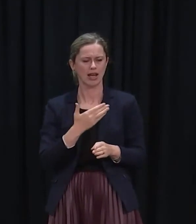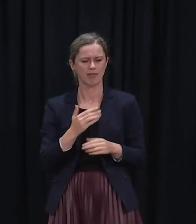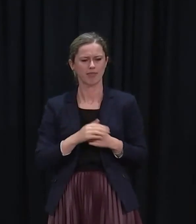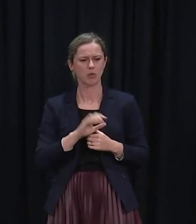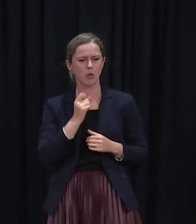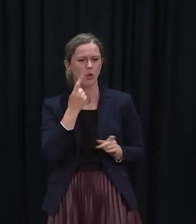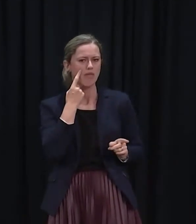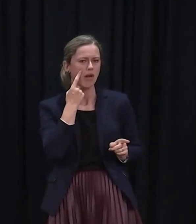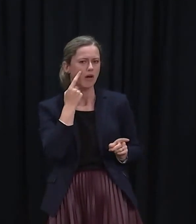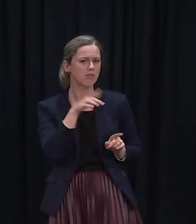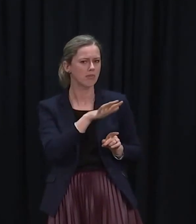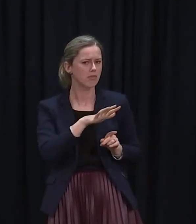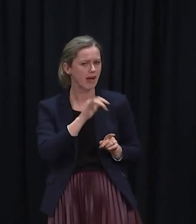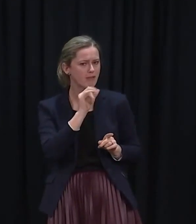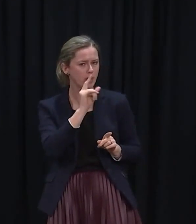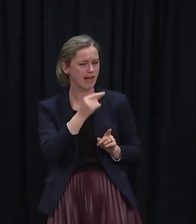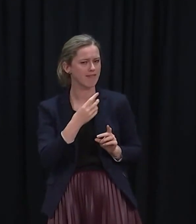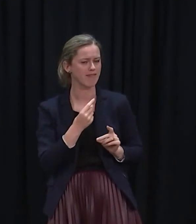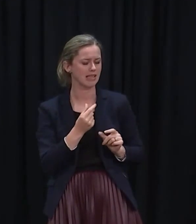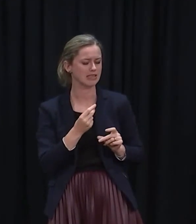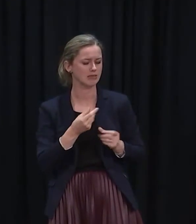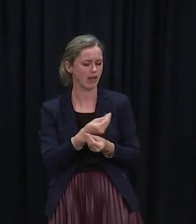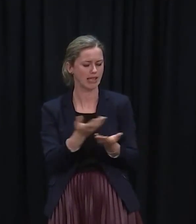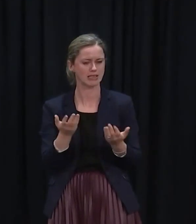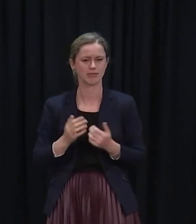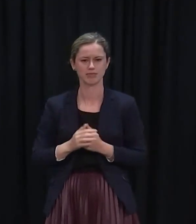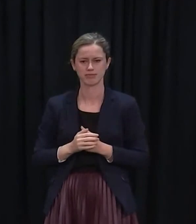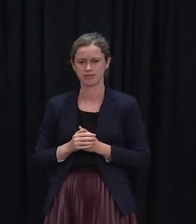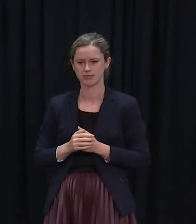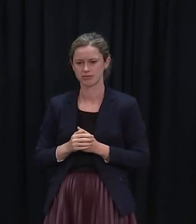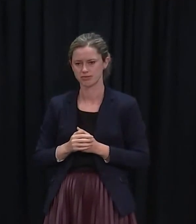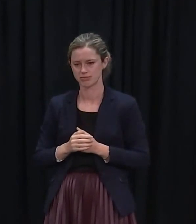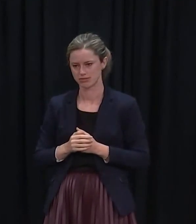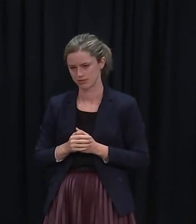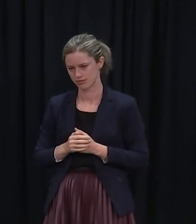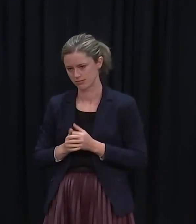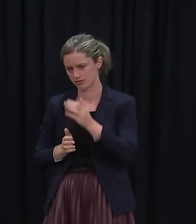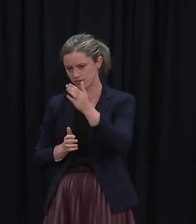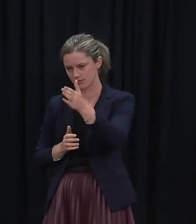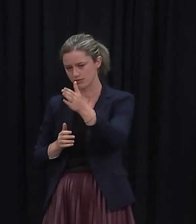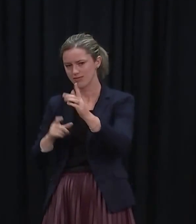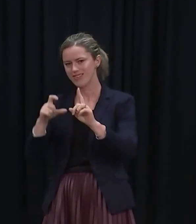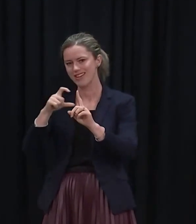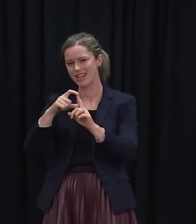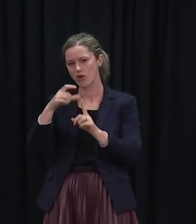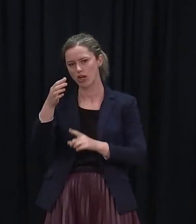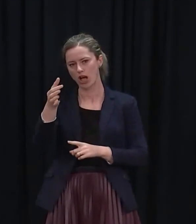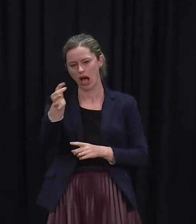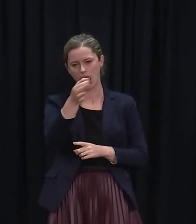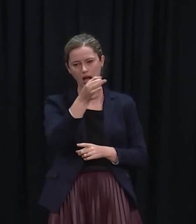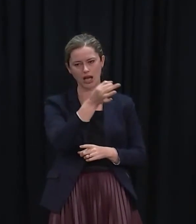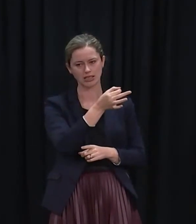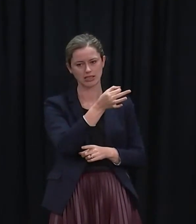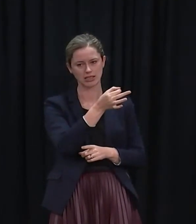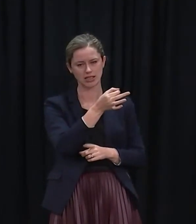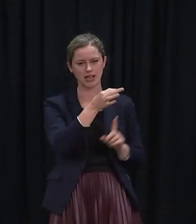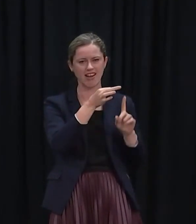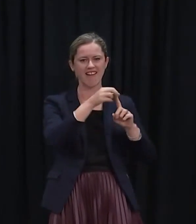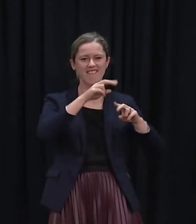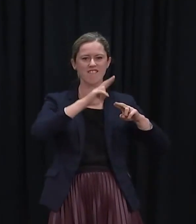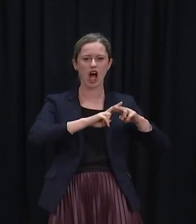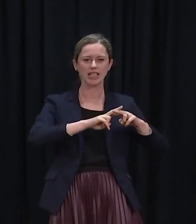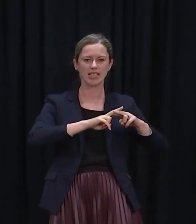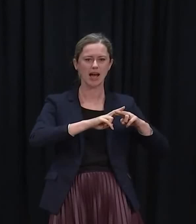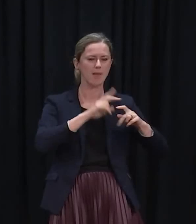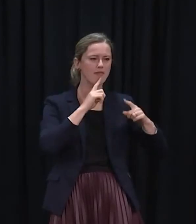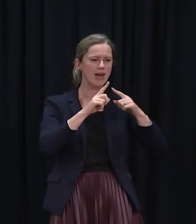see if there's see if we can speed that process up. I just wanted to ask, with the Pfizer data, with